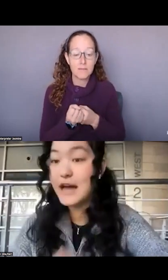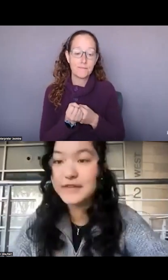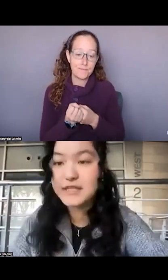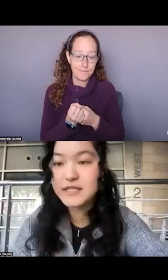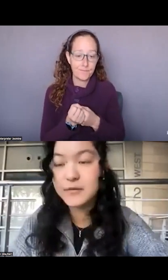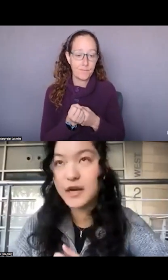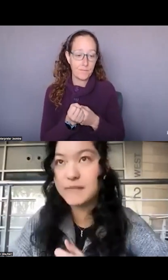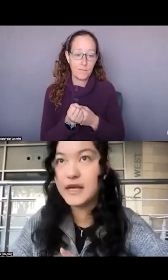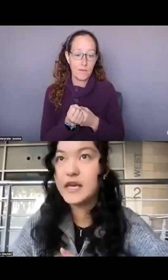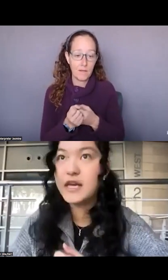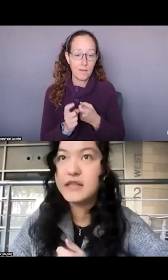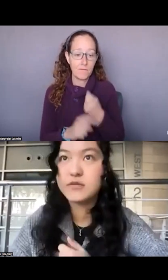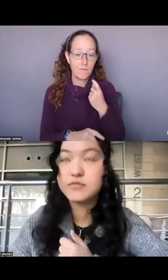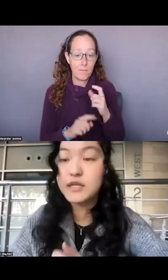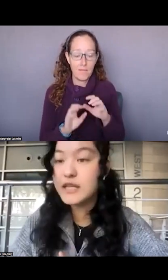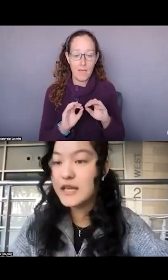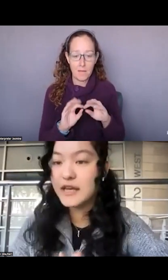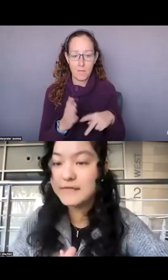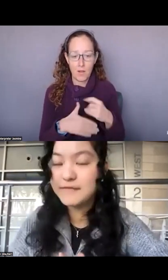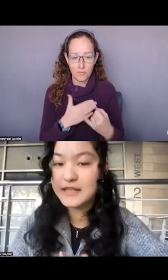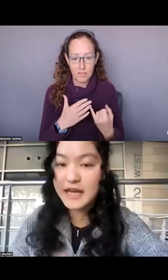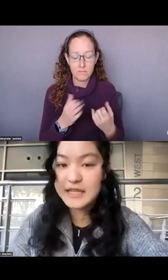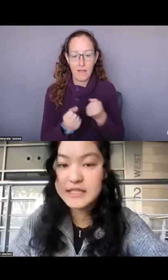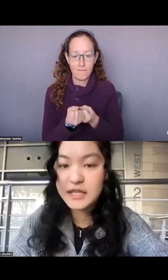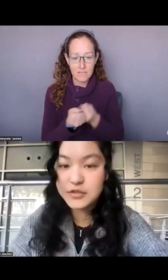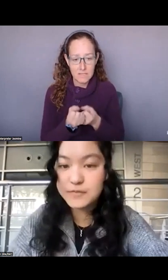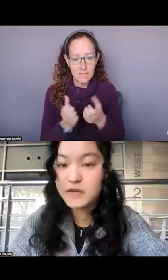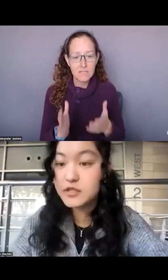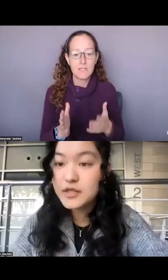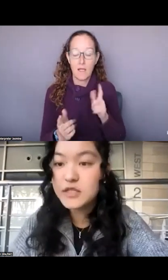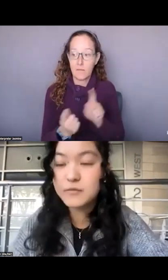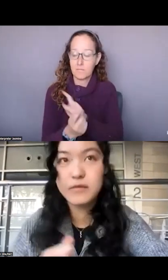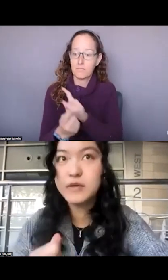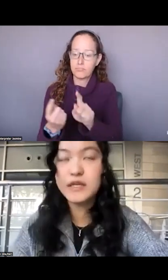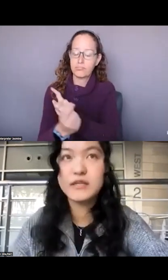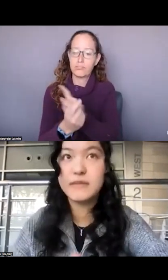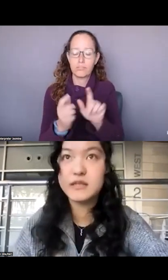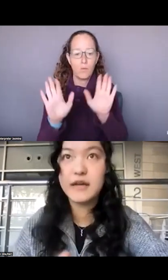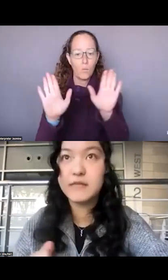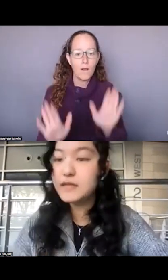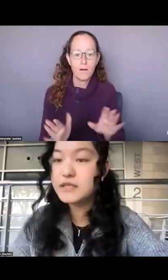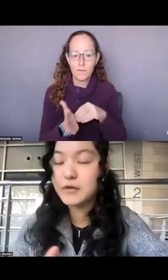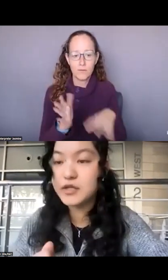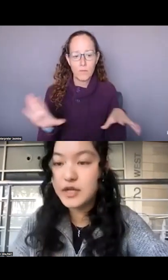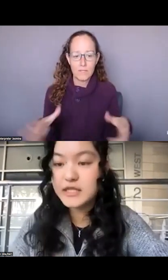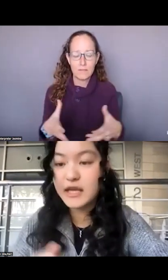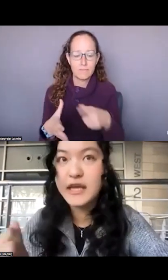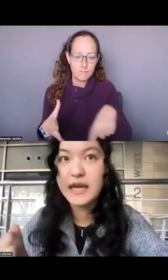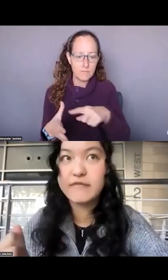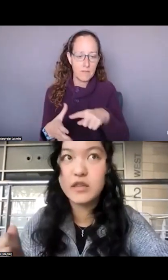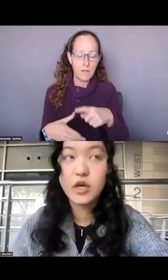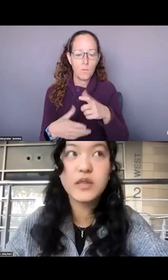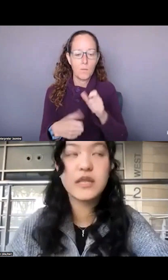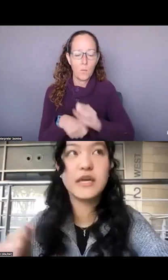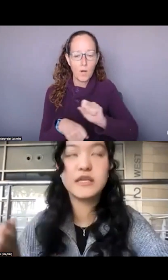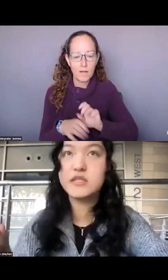it was through this advocacy where I met this really fantastic group of students, and we were working on these mental health bills that were addressing kind